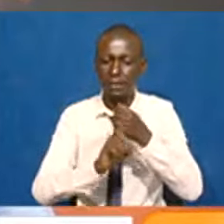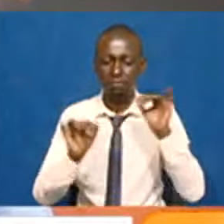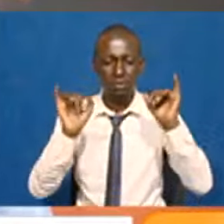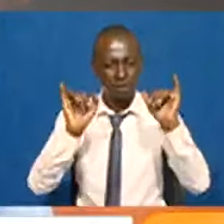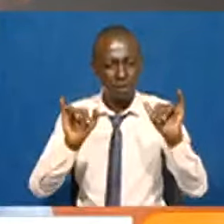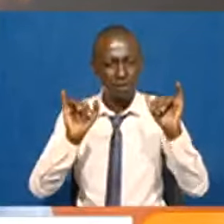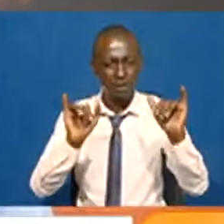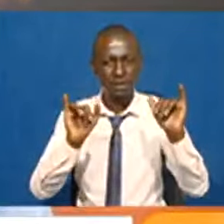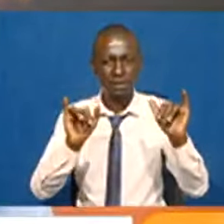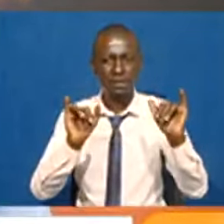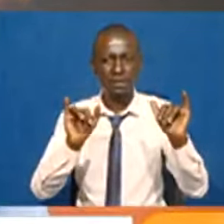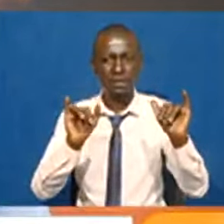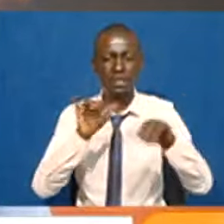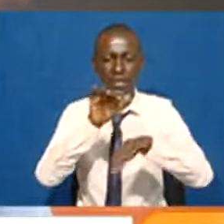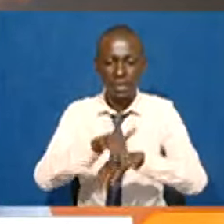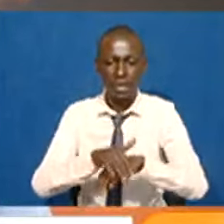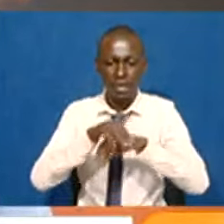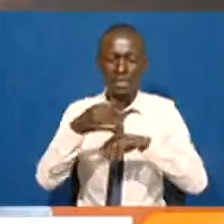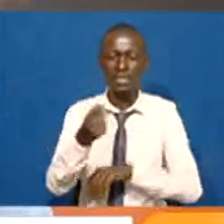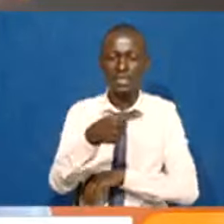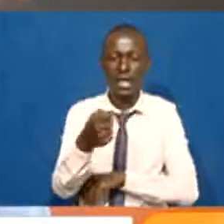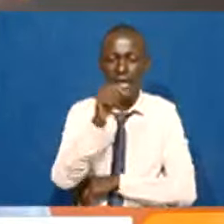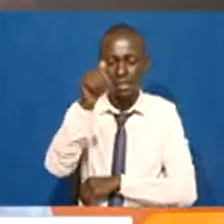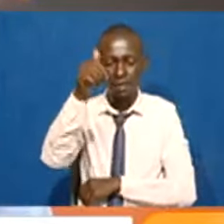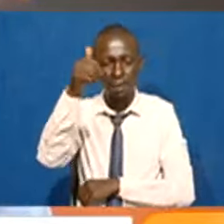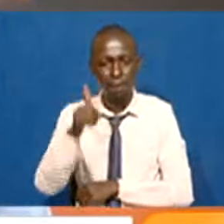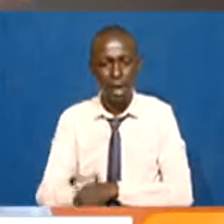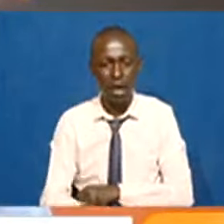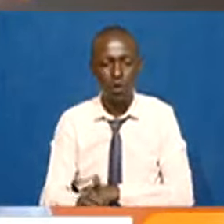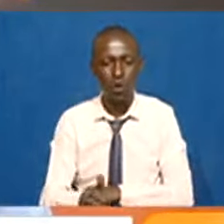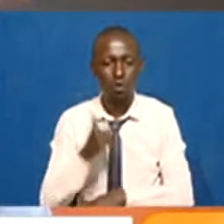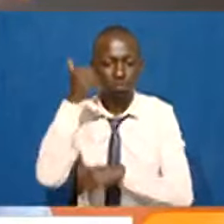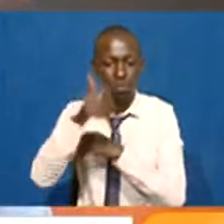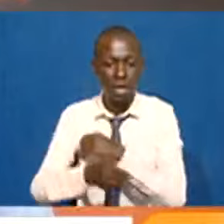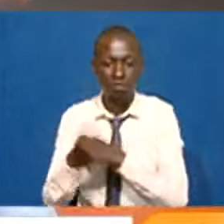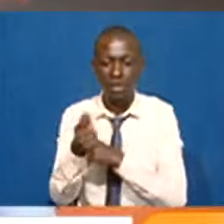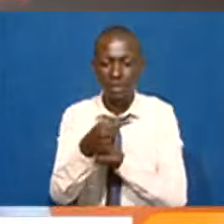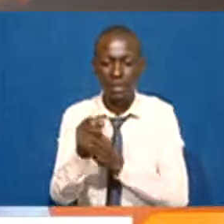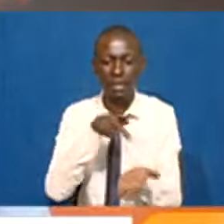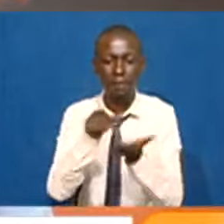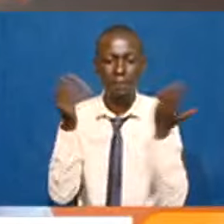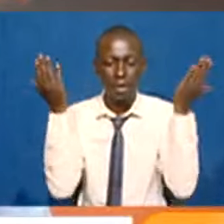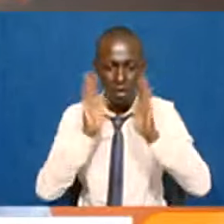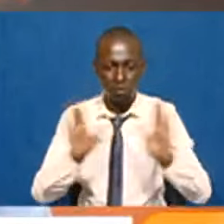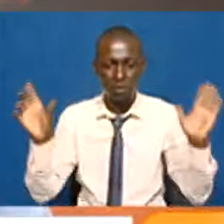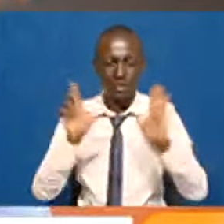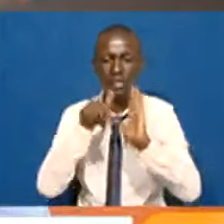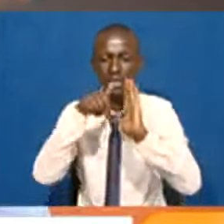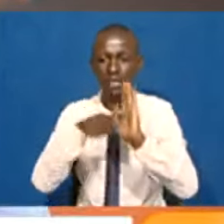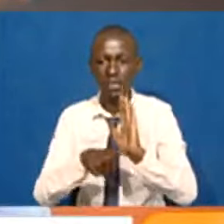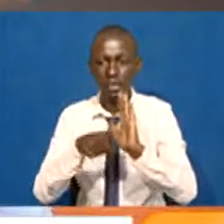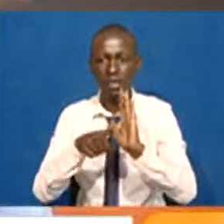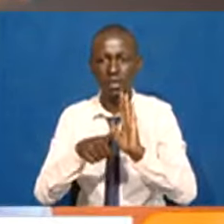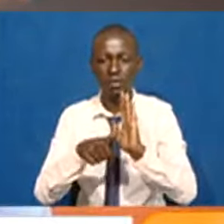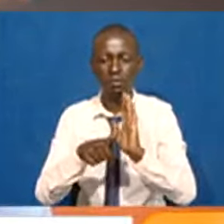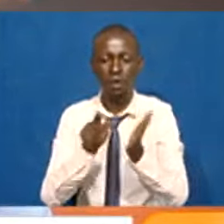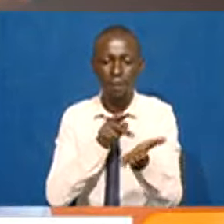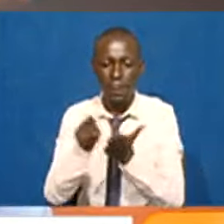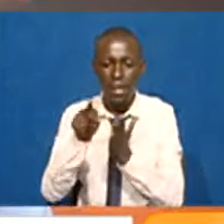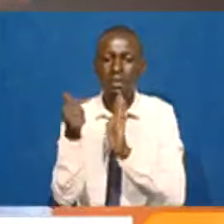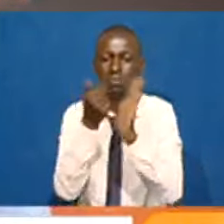without her getting her salary. So when she gets a salary, it goes back to debts. So basically